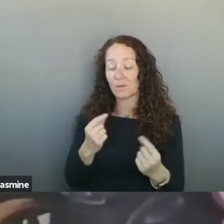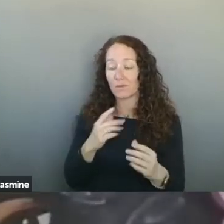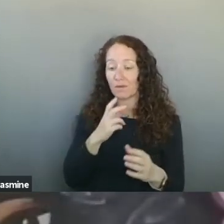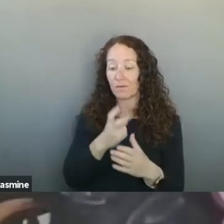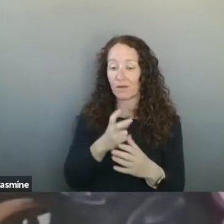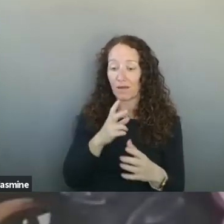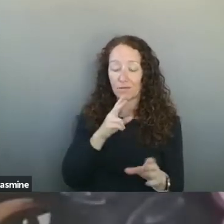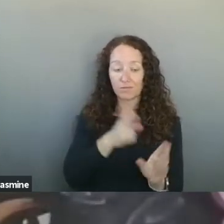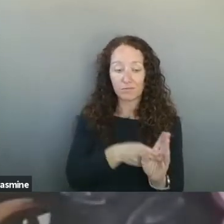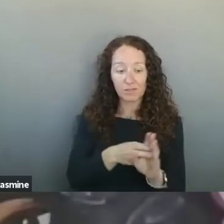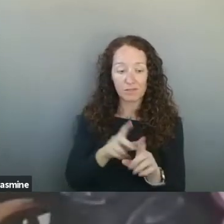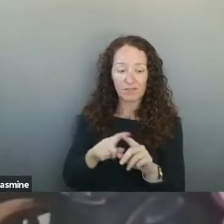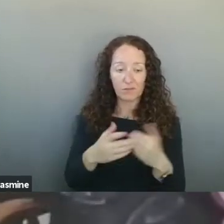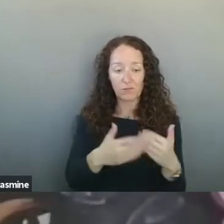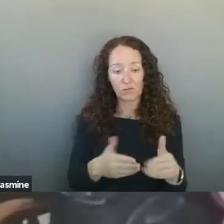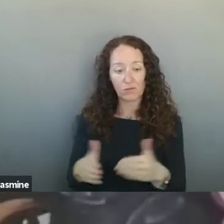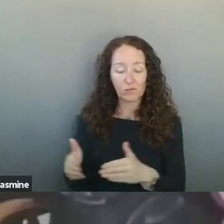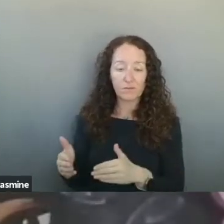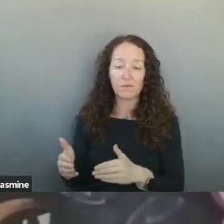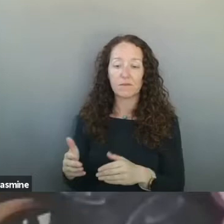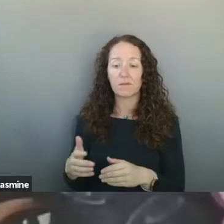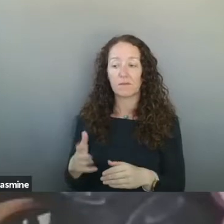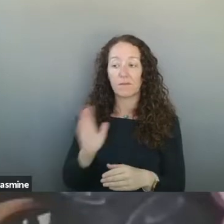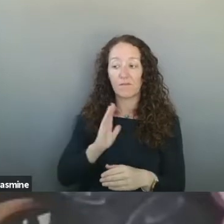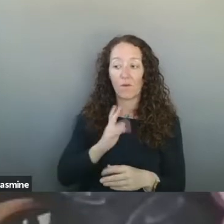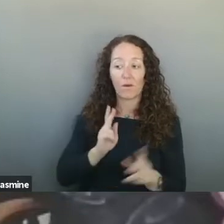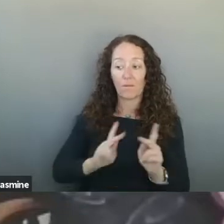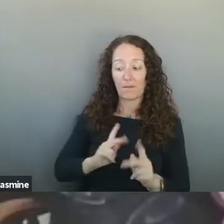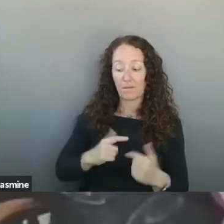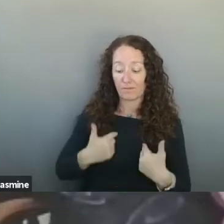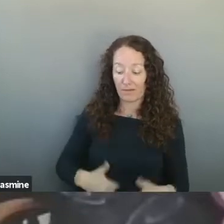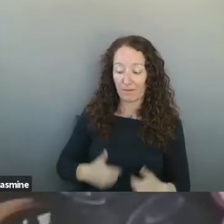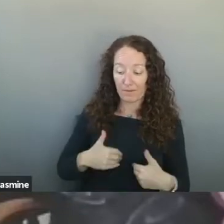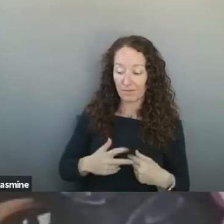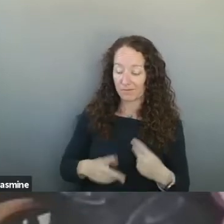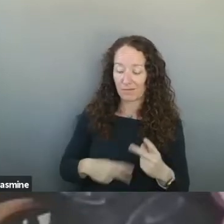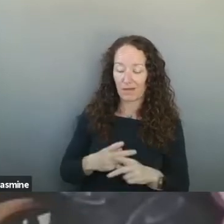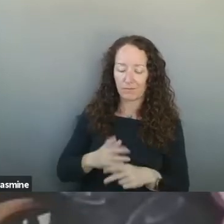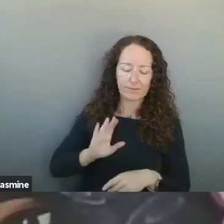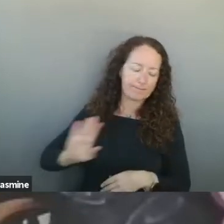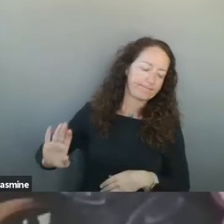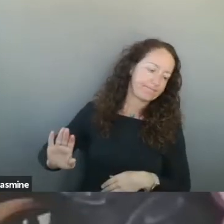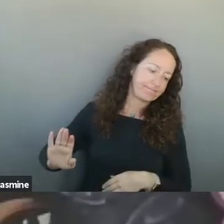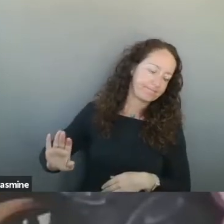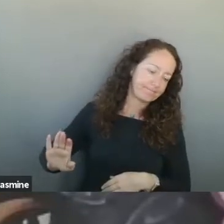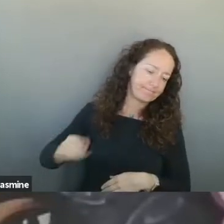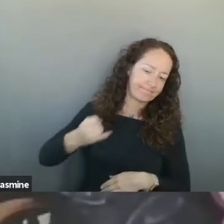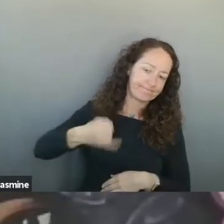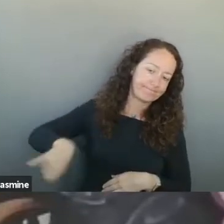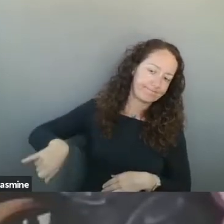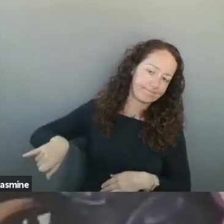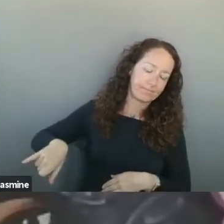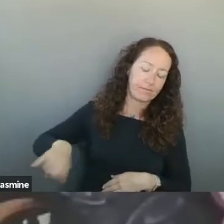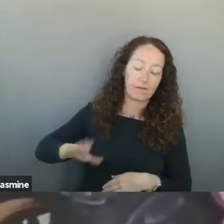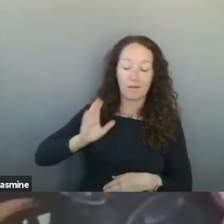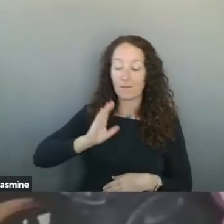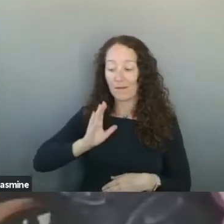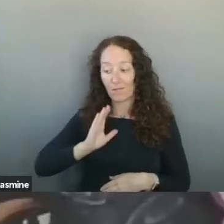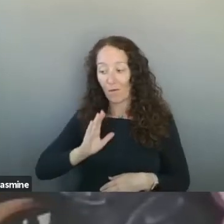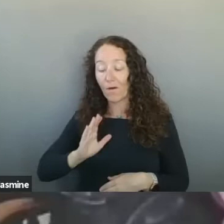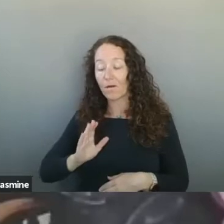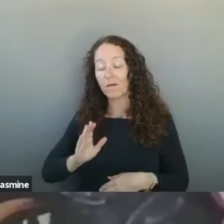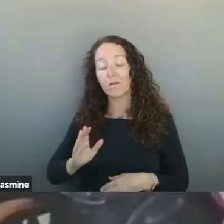people like me were typically shut out, being invited into spaces where there wasn't really a place prepared for